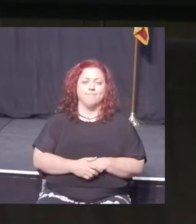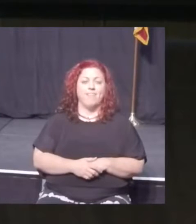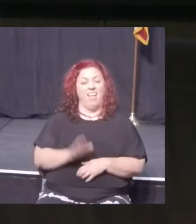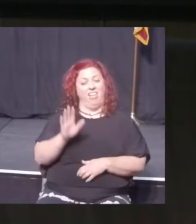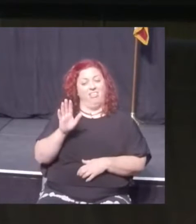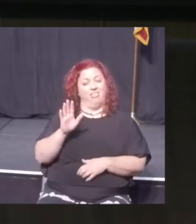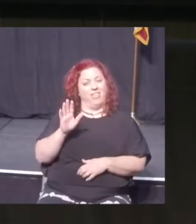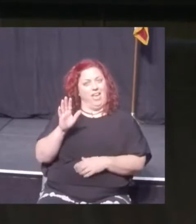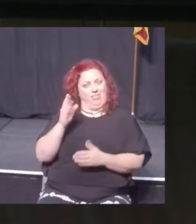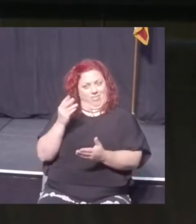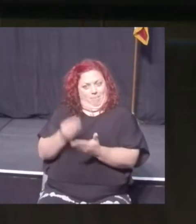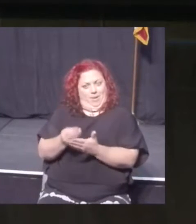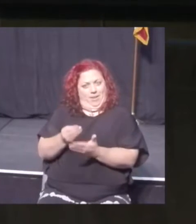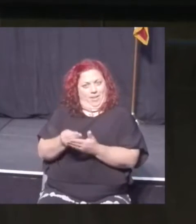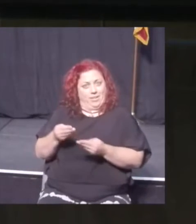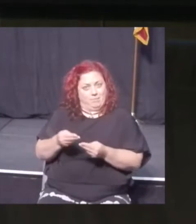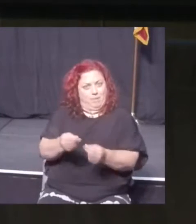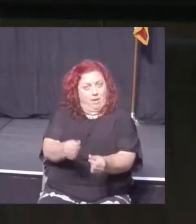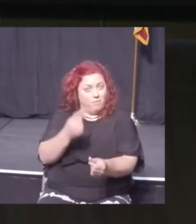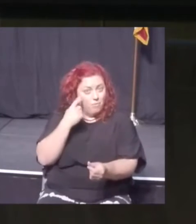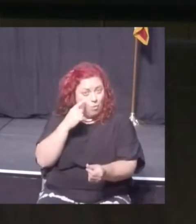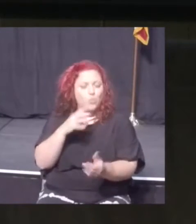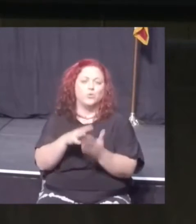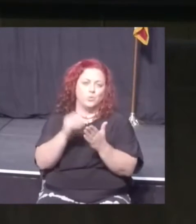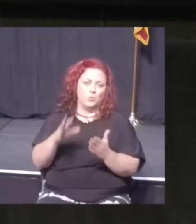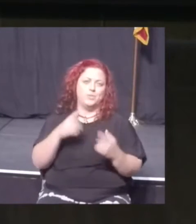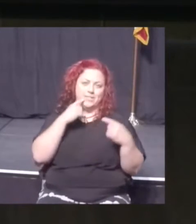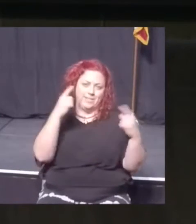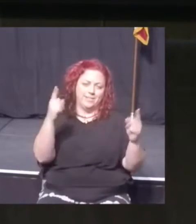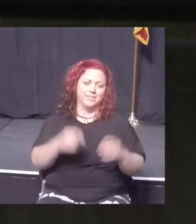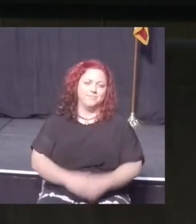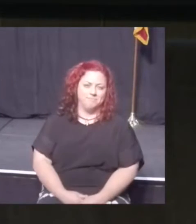it's dedicated to student success.